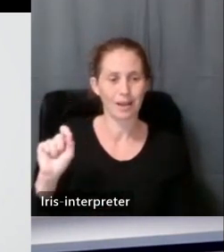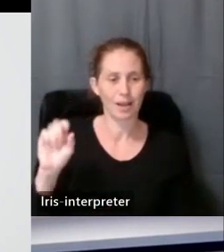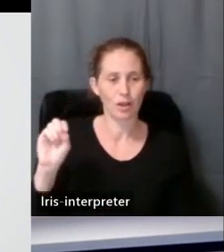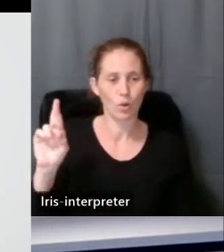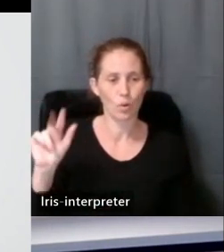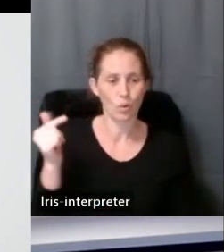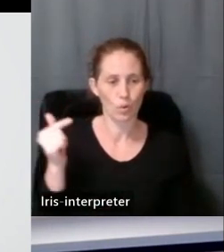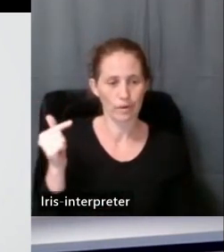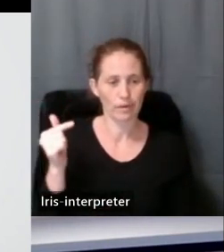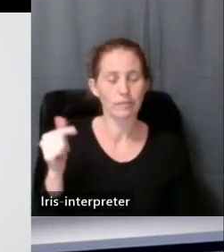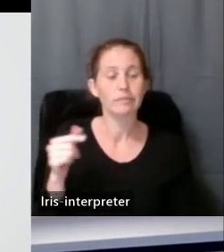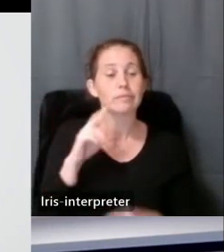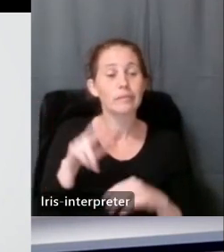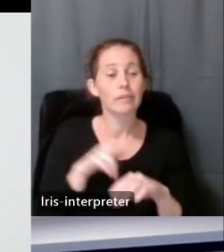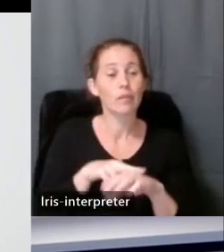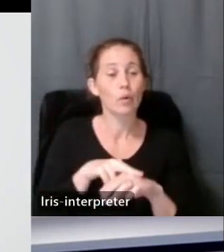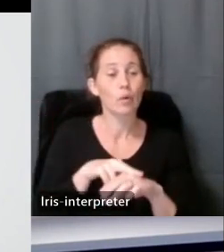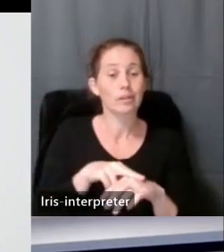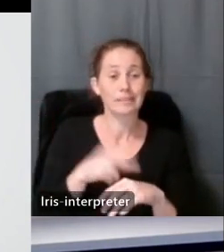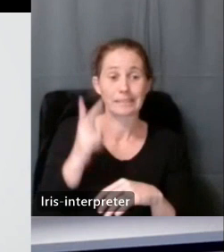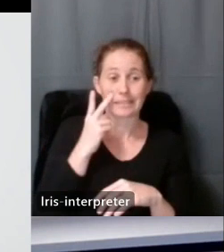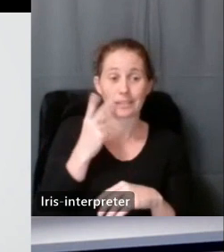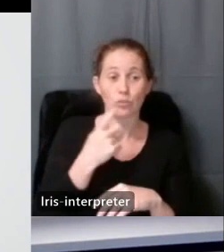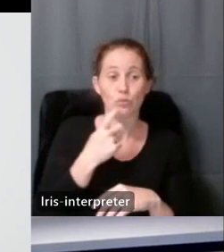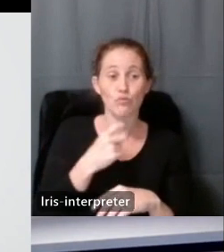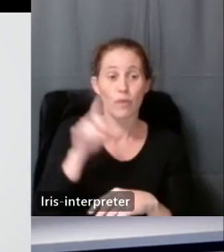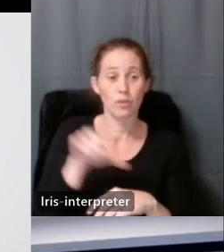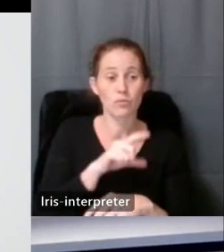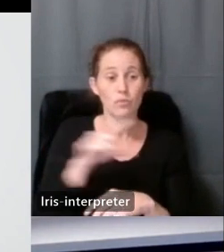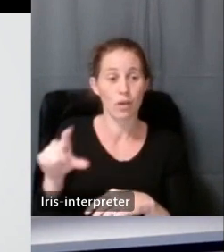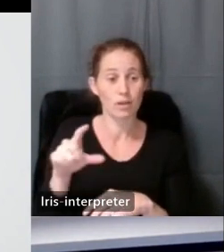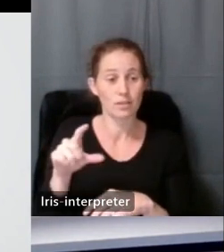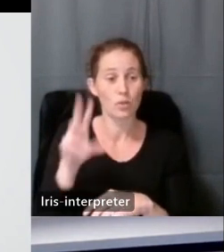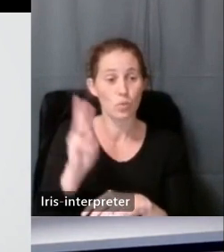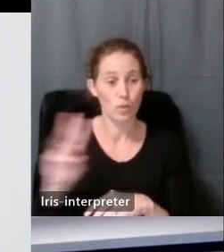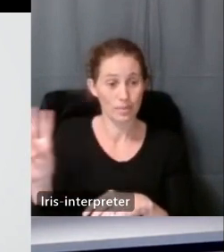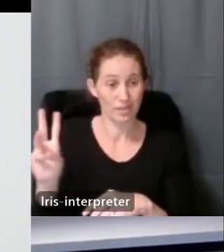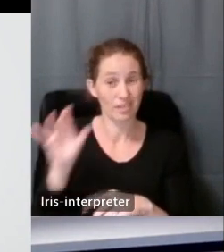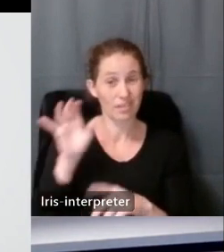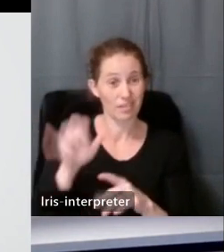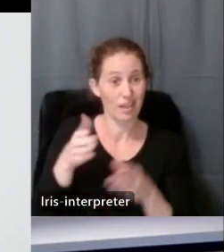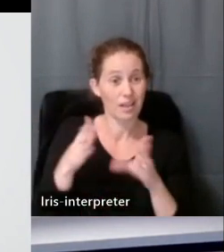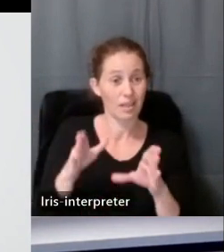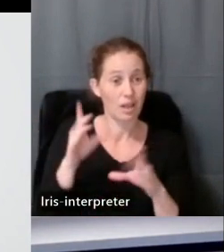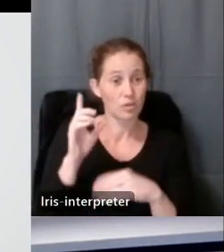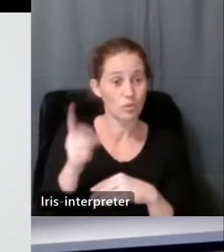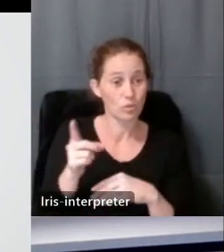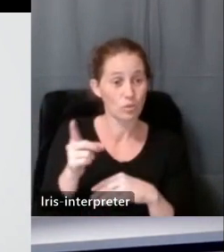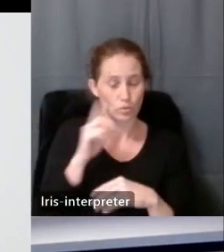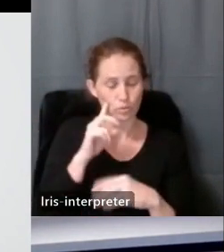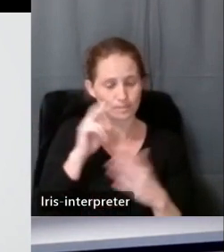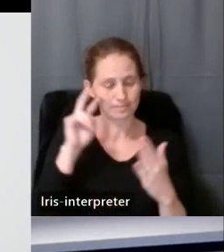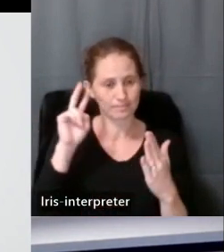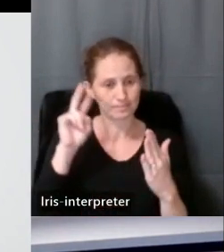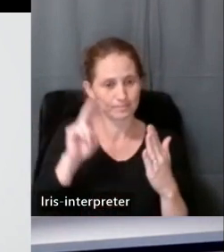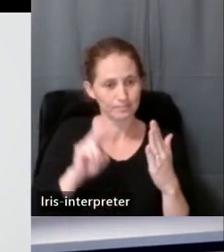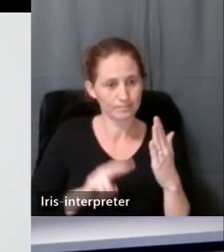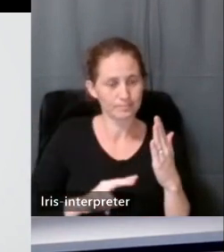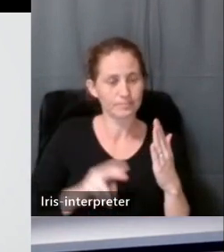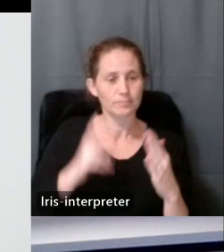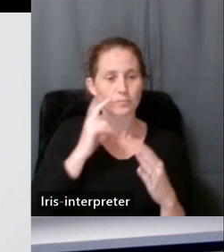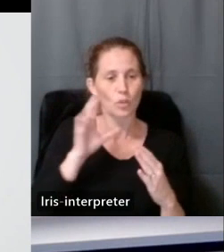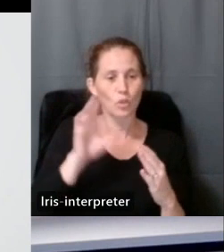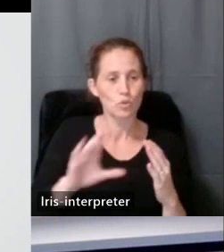pa211.org. Of course, visiting the Red Cross's website, which actually allows you to look for open